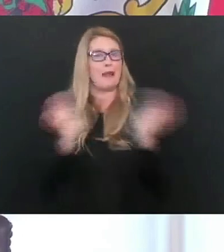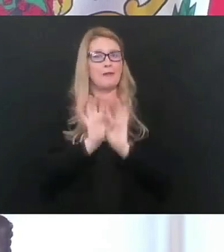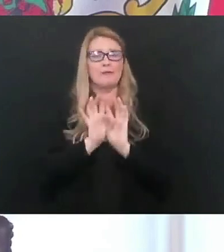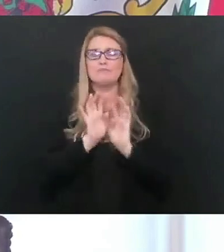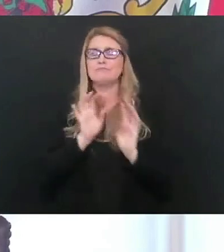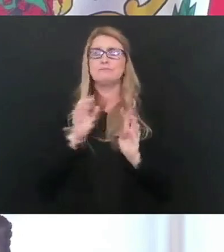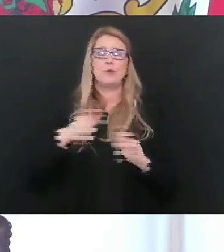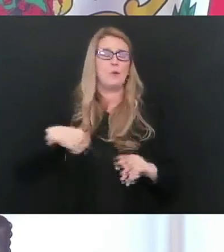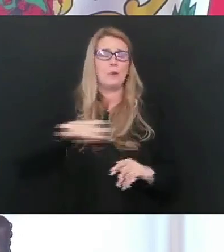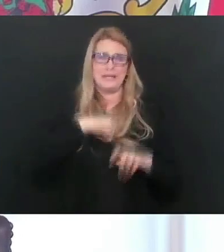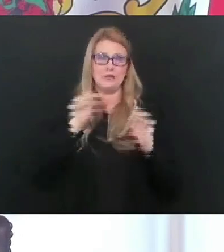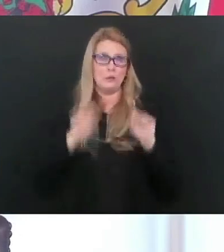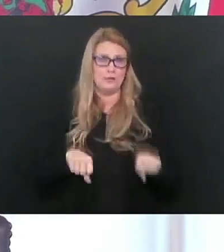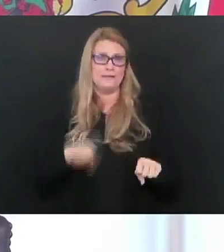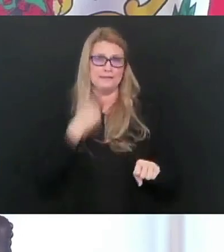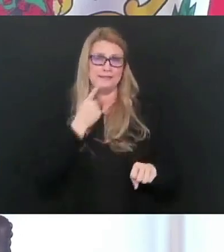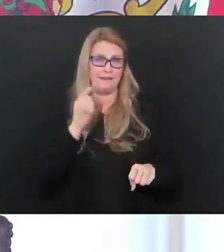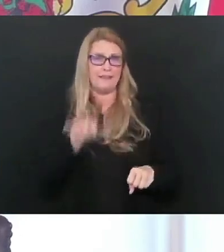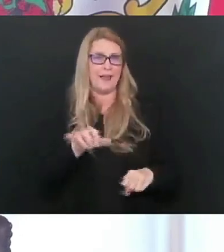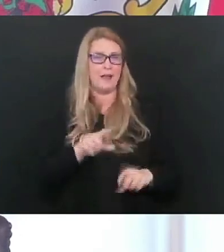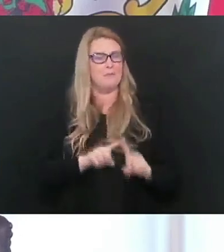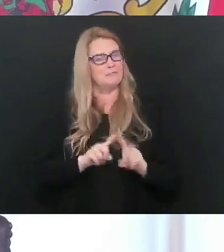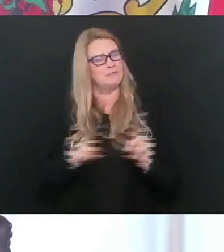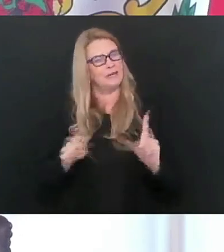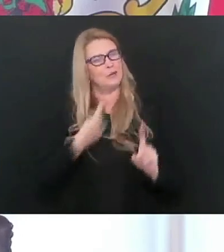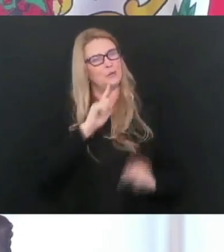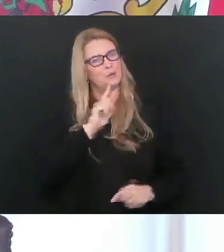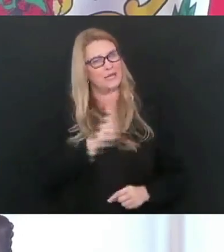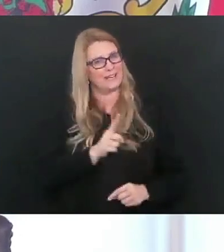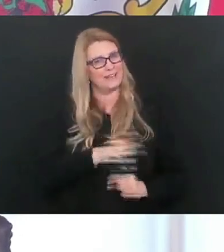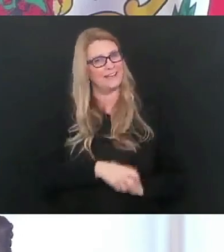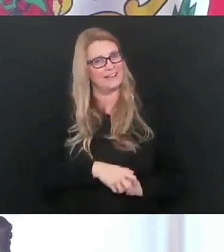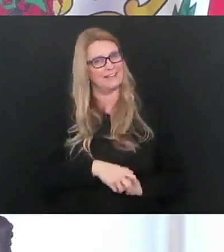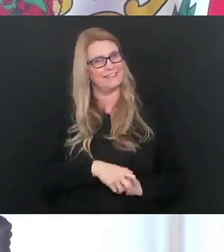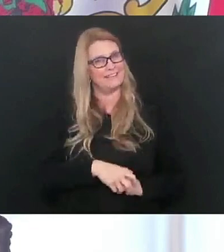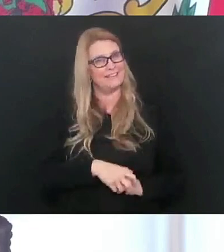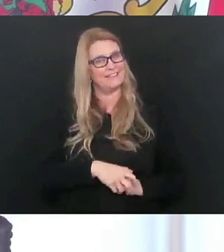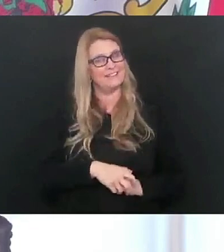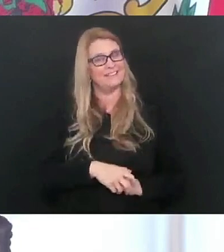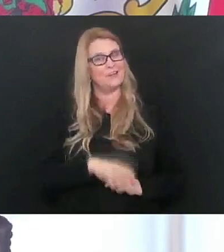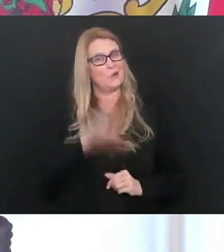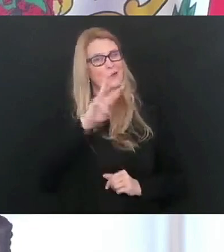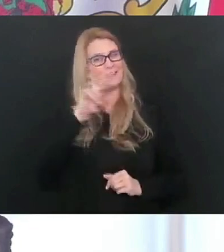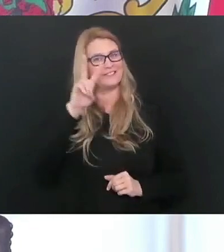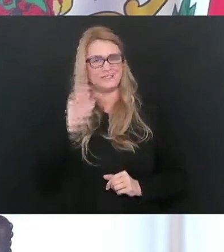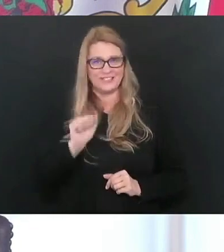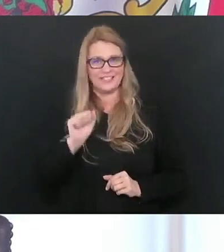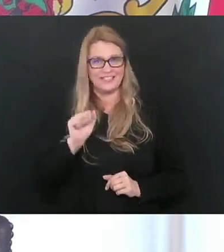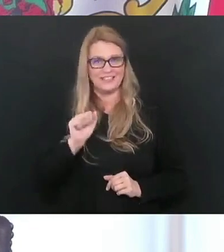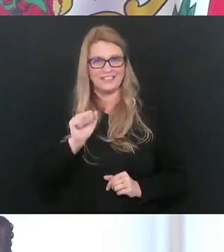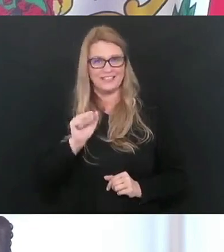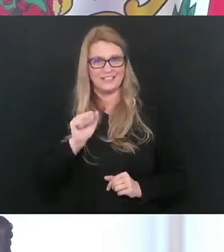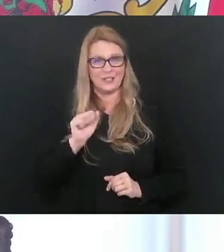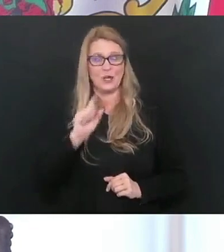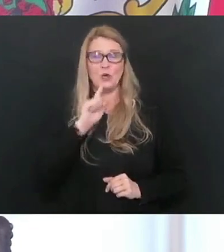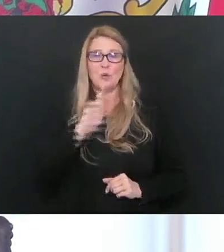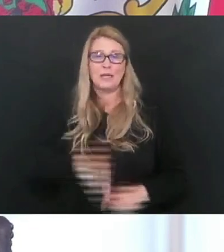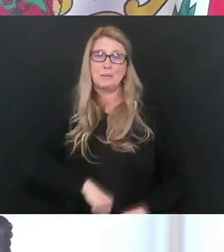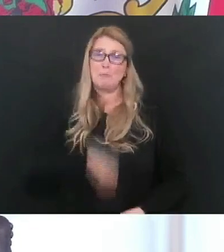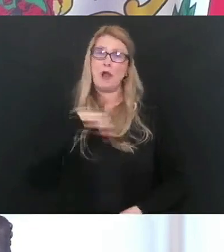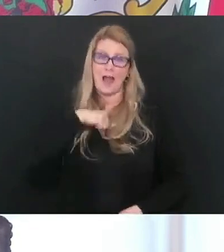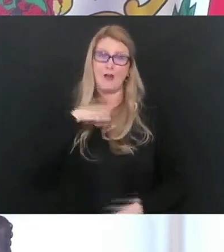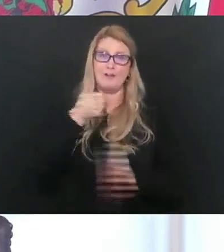all do that. But at the end of the day, West Virginia, hold your head really high and be proud